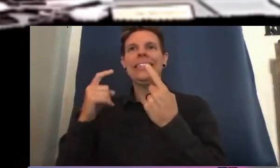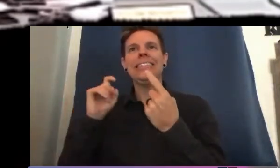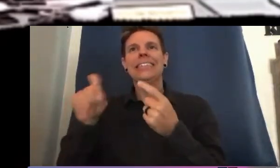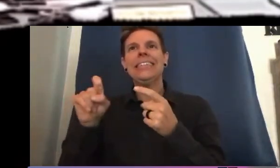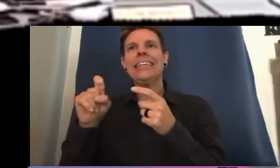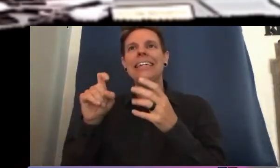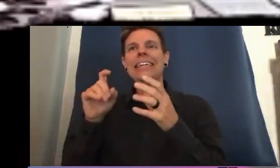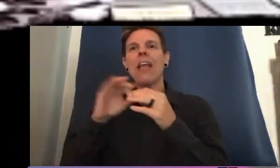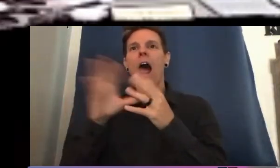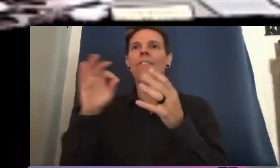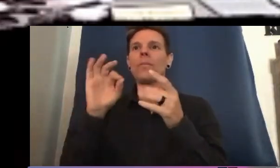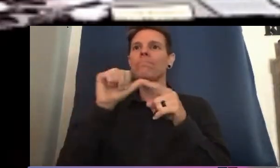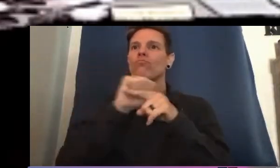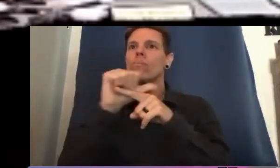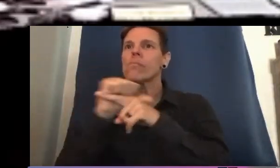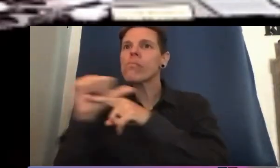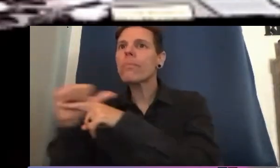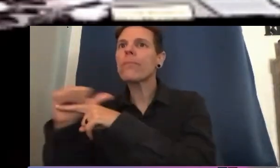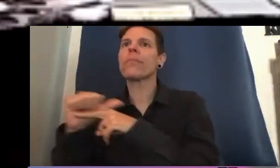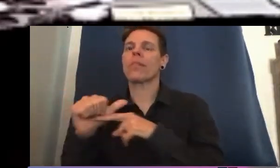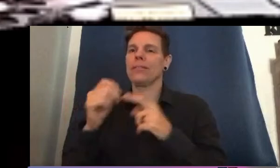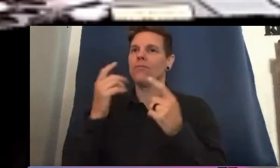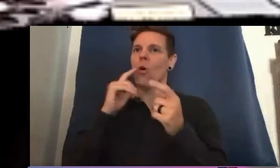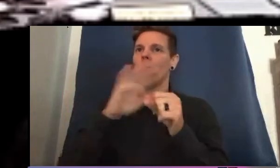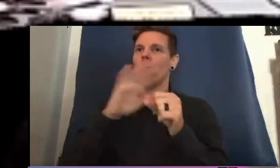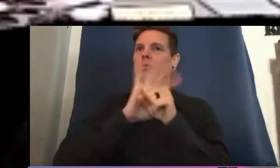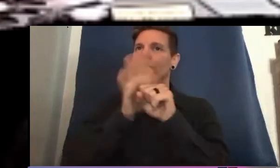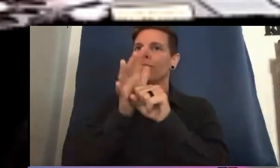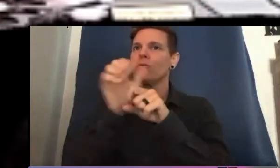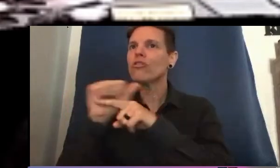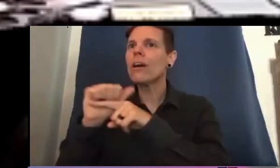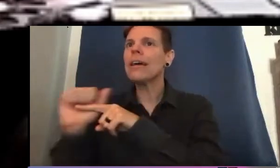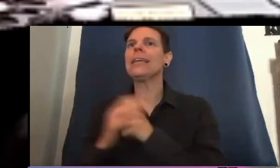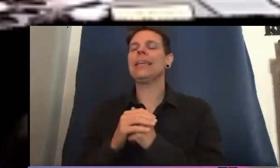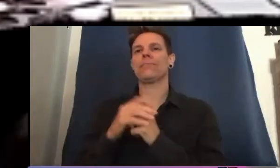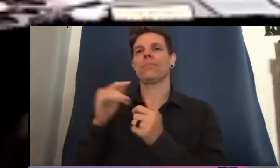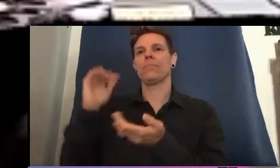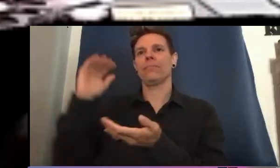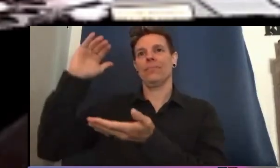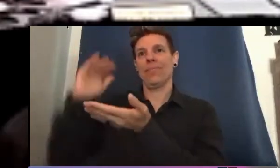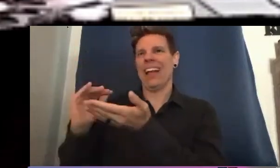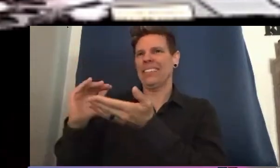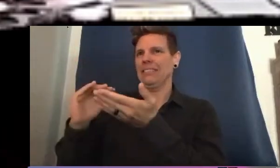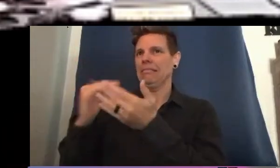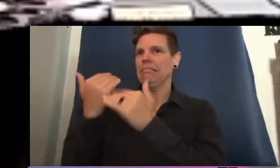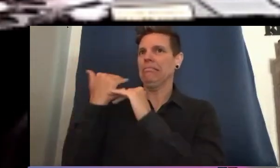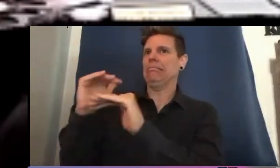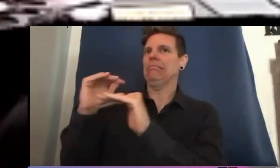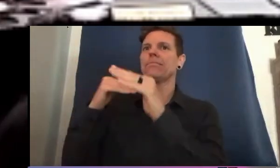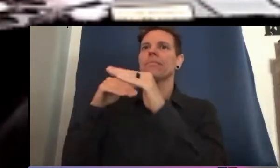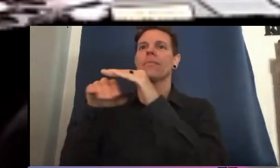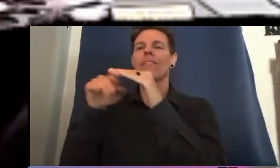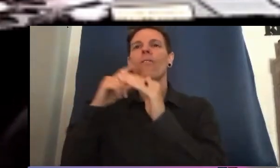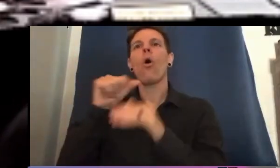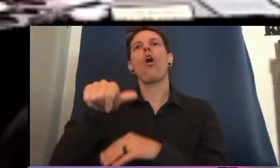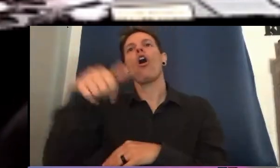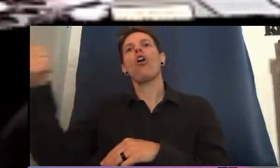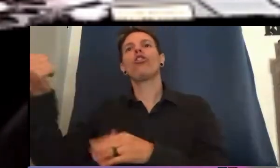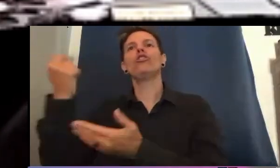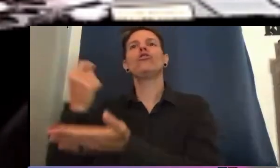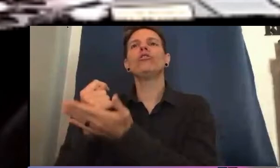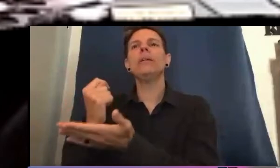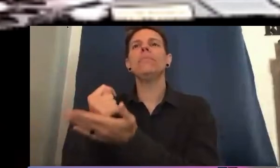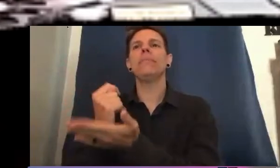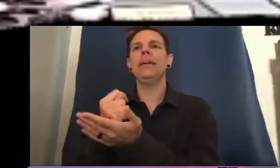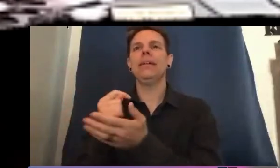COVID, and so less access Yeah. for some of these other standard treatments. So it's really a lot of